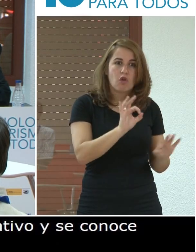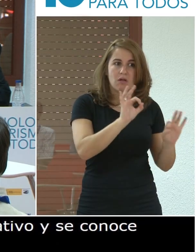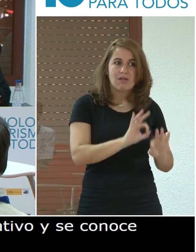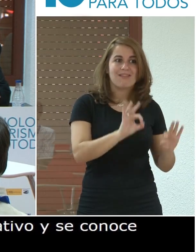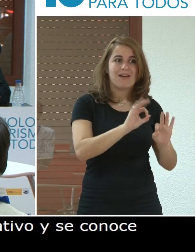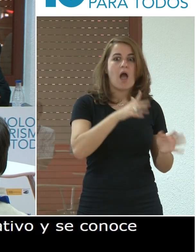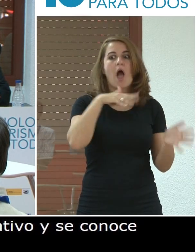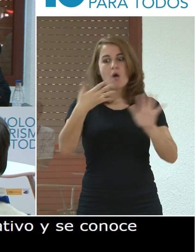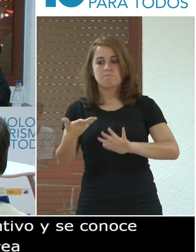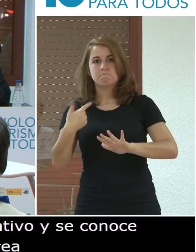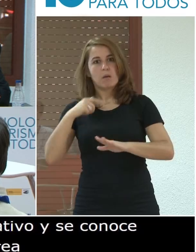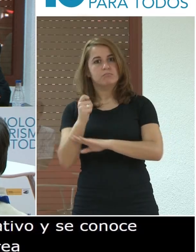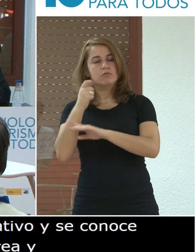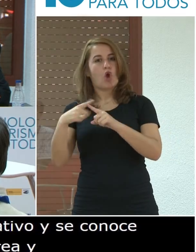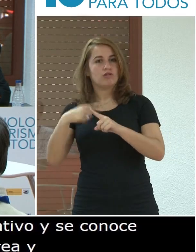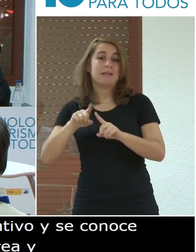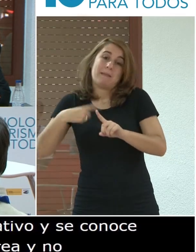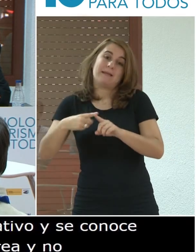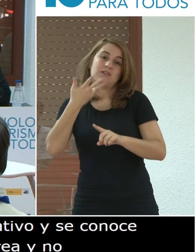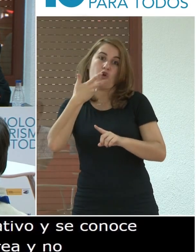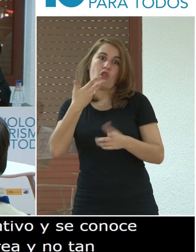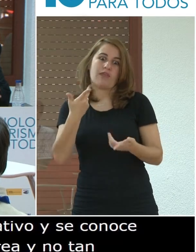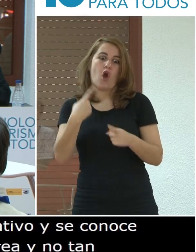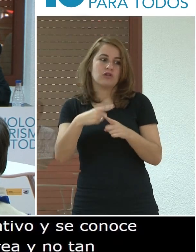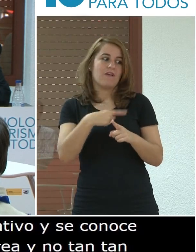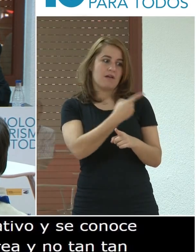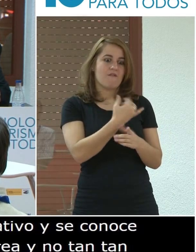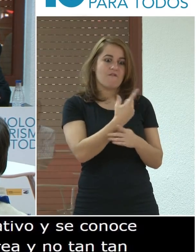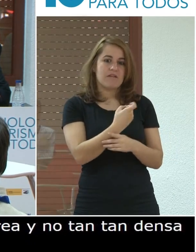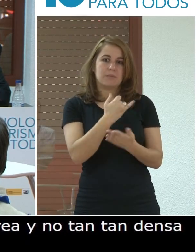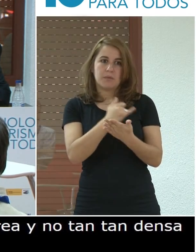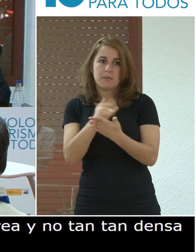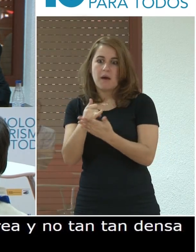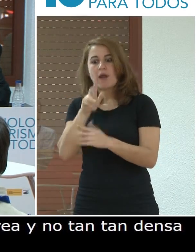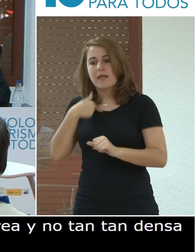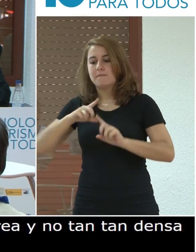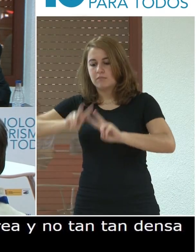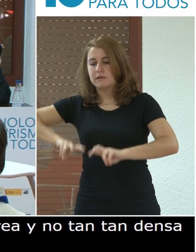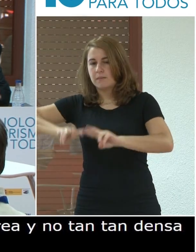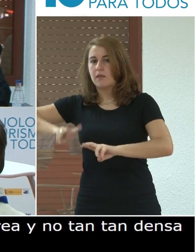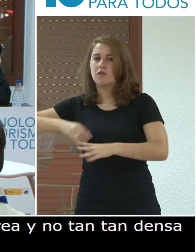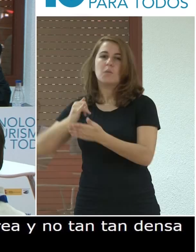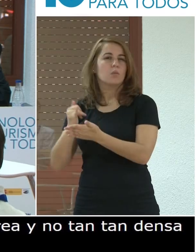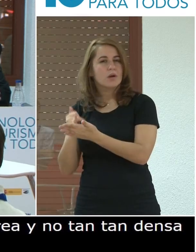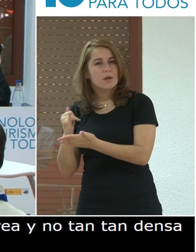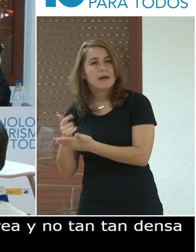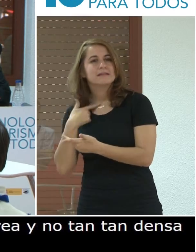unknown. It's a very dense subject. There's a lot of things that need to be tested. But